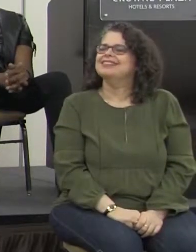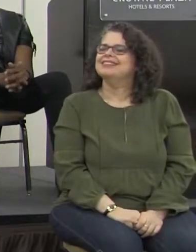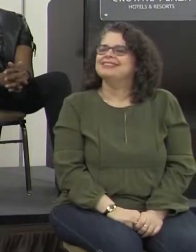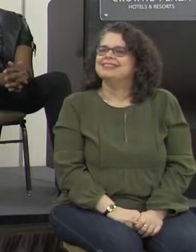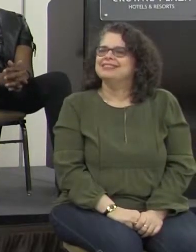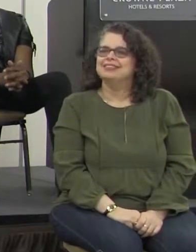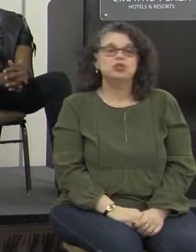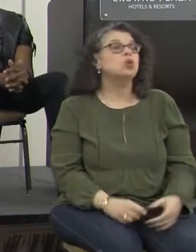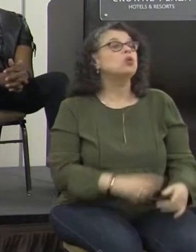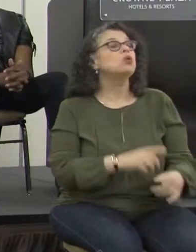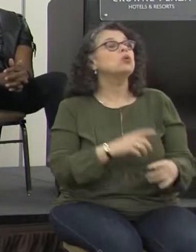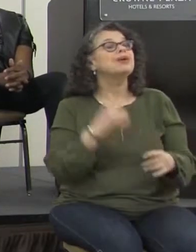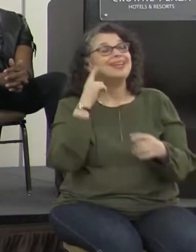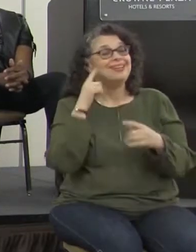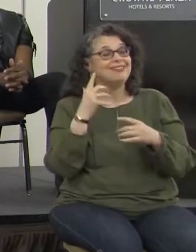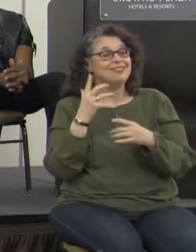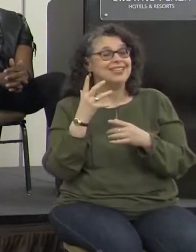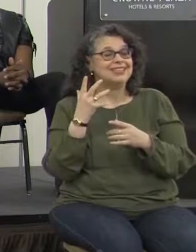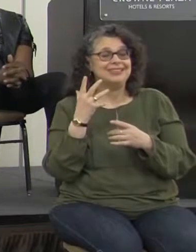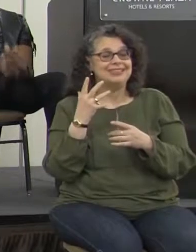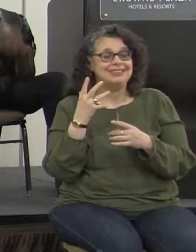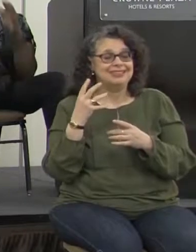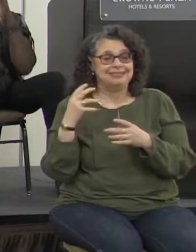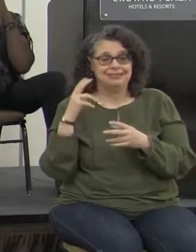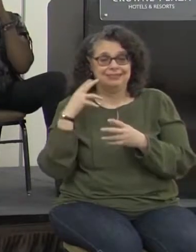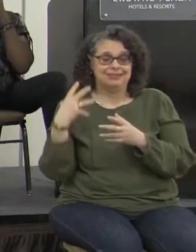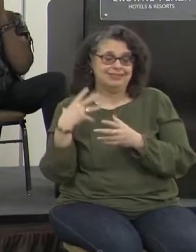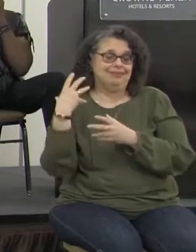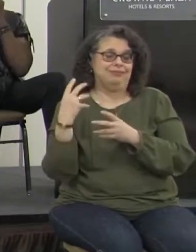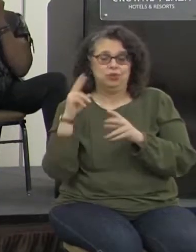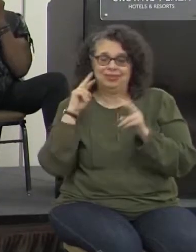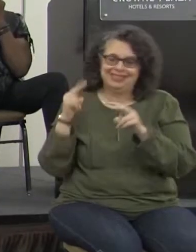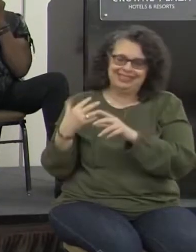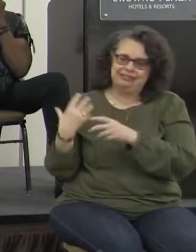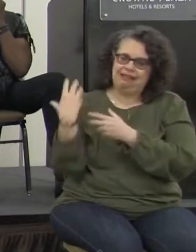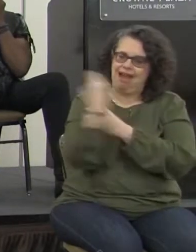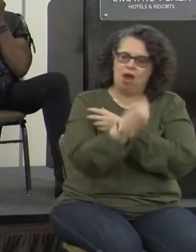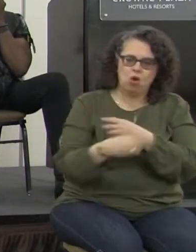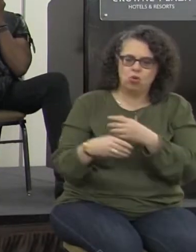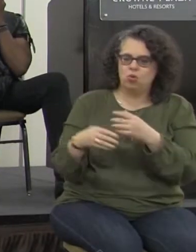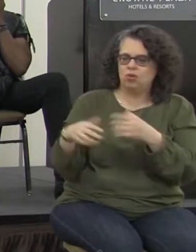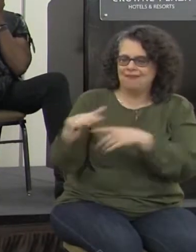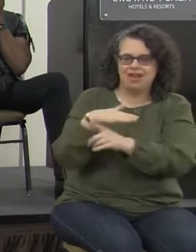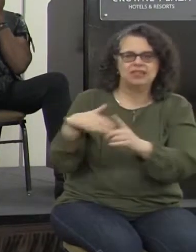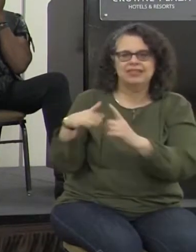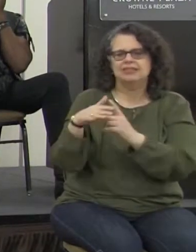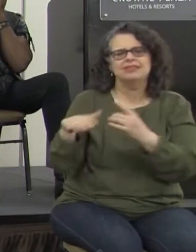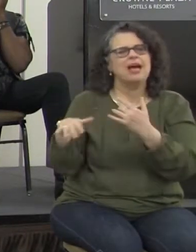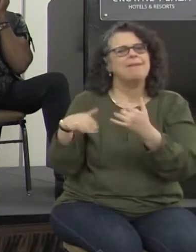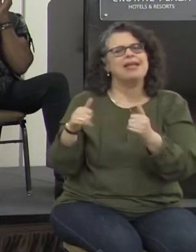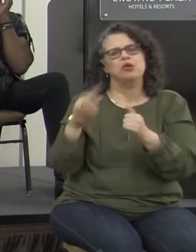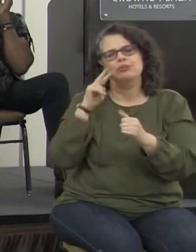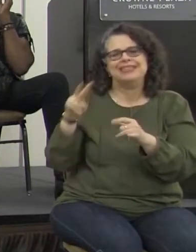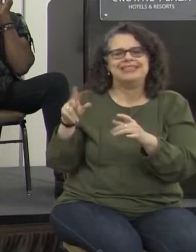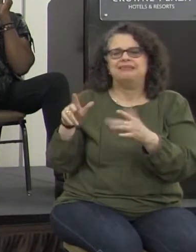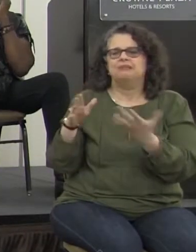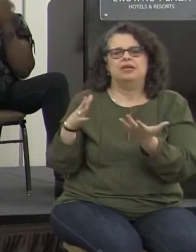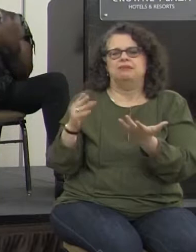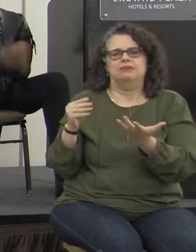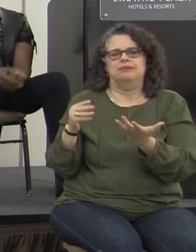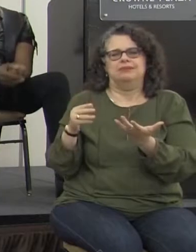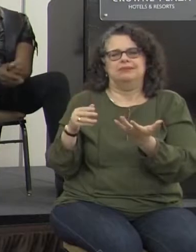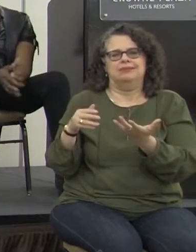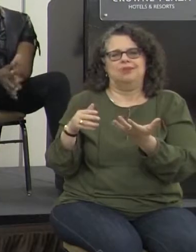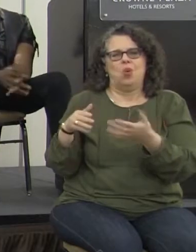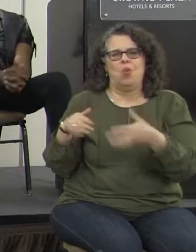exactly. When taken out of context, their play can be viewed as a hindrance to community efforts to eradicate or combat